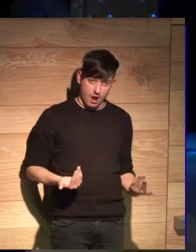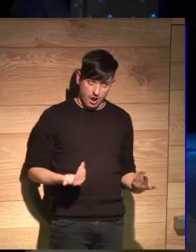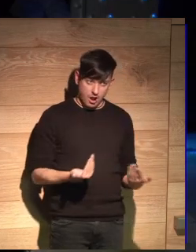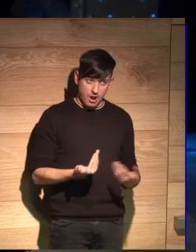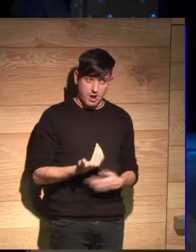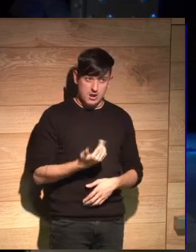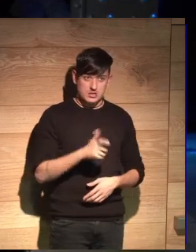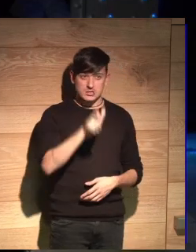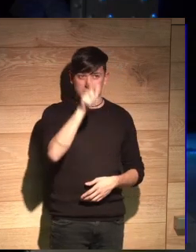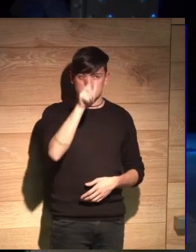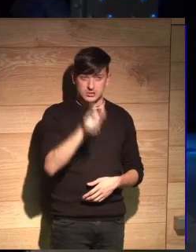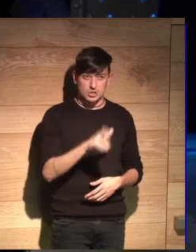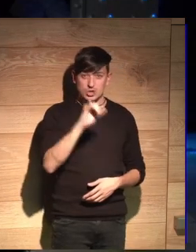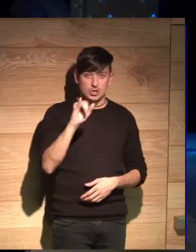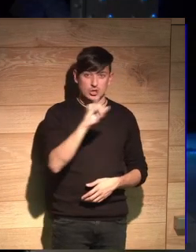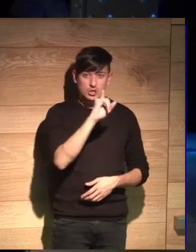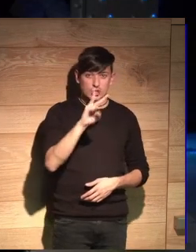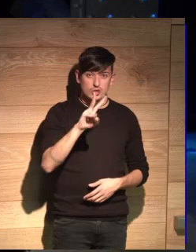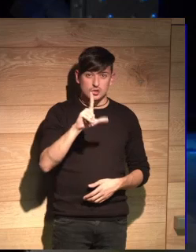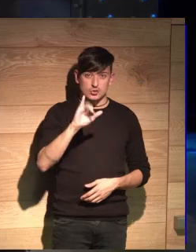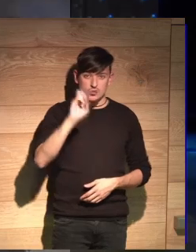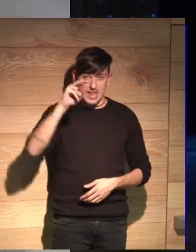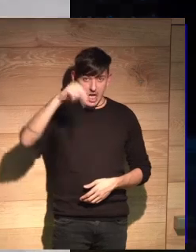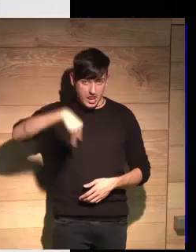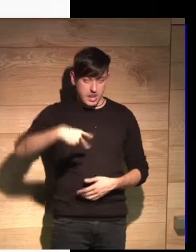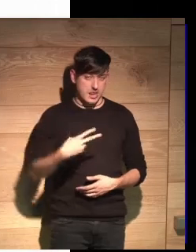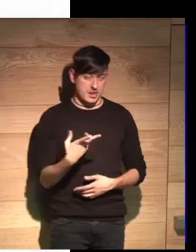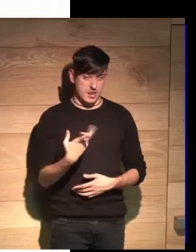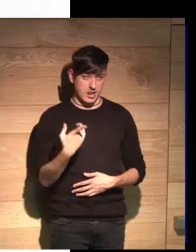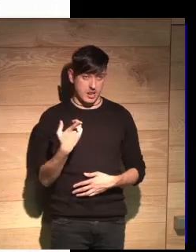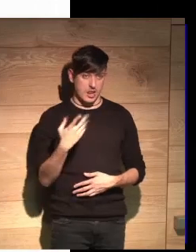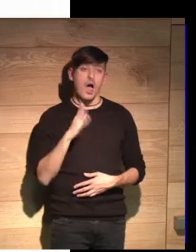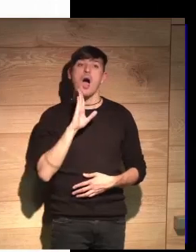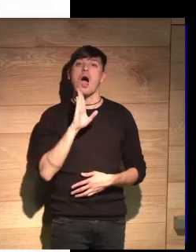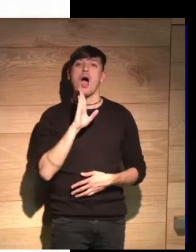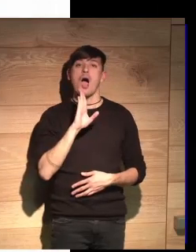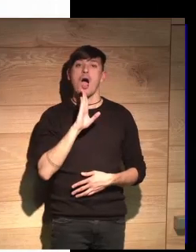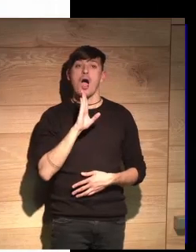in society, and that's what he raises. This is Julian Huxley, Aldous' brother,